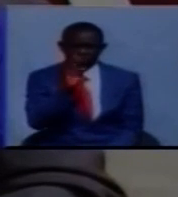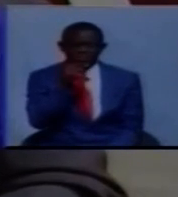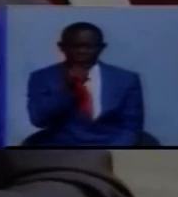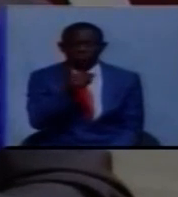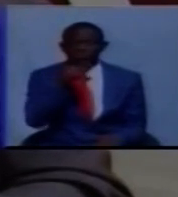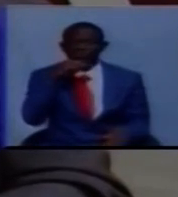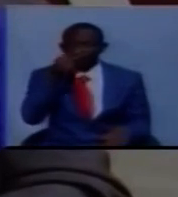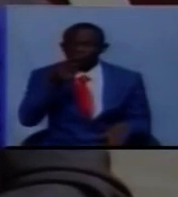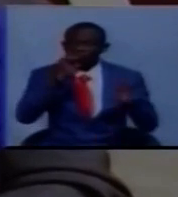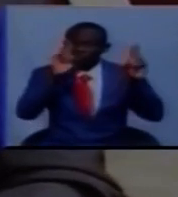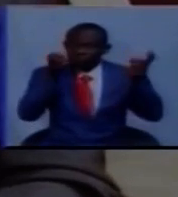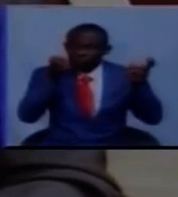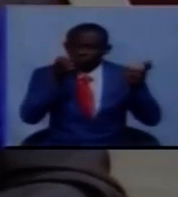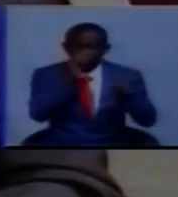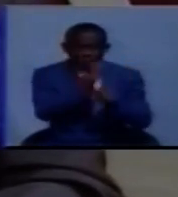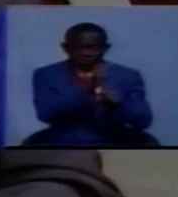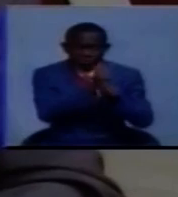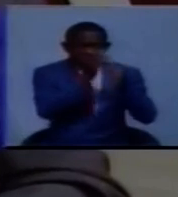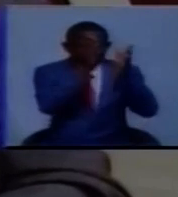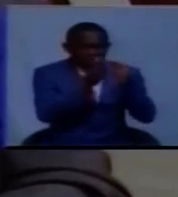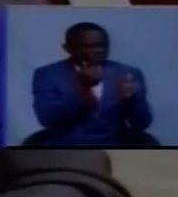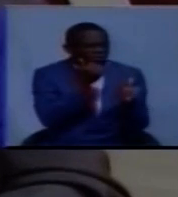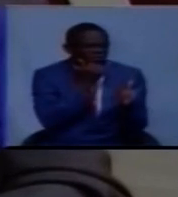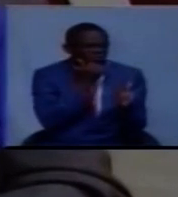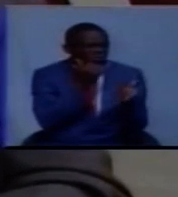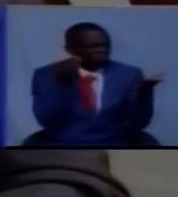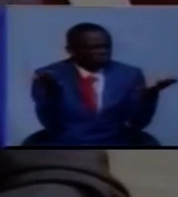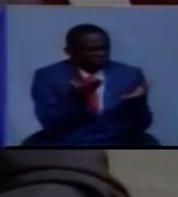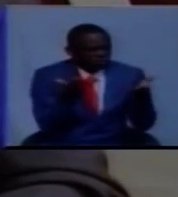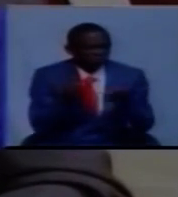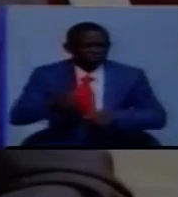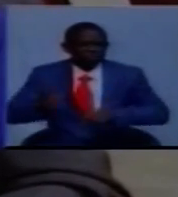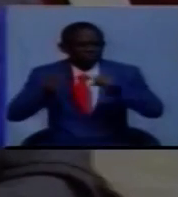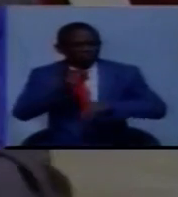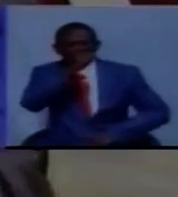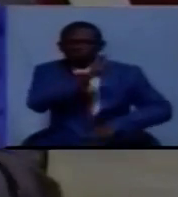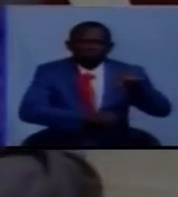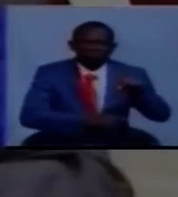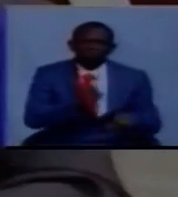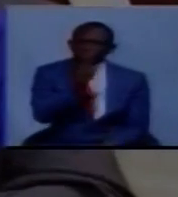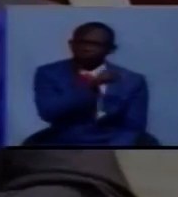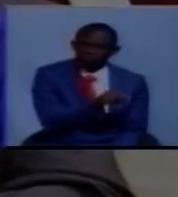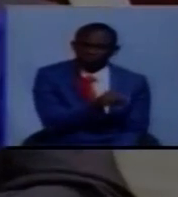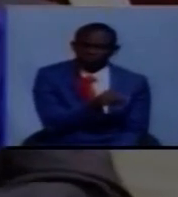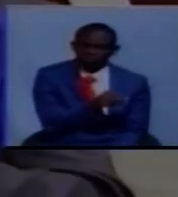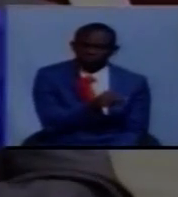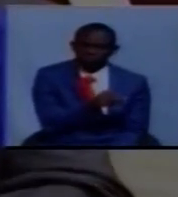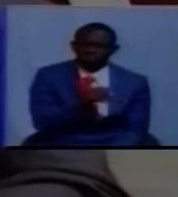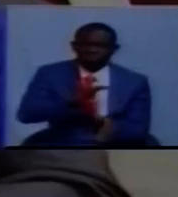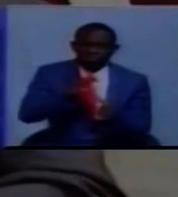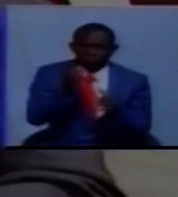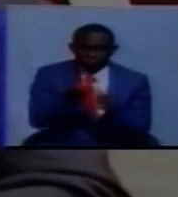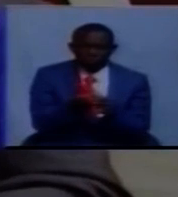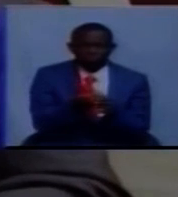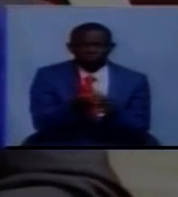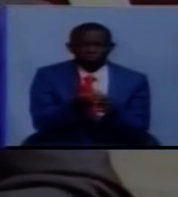reasons. The employers are arguing, okay, in that case, an employee also should give reasons, but it is not in the convention. The